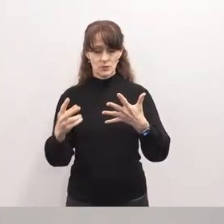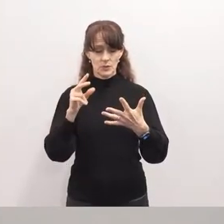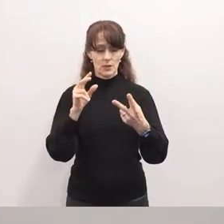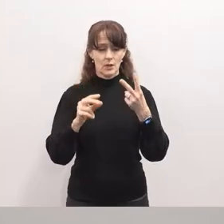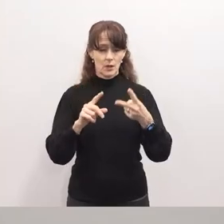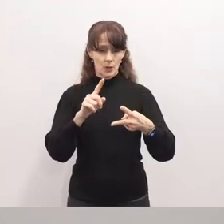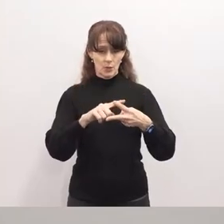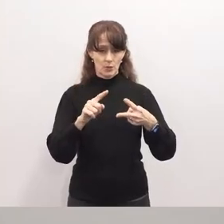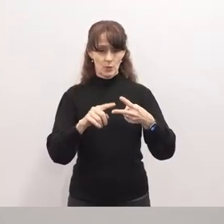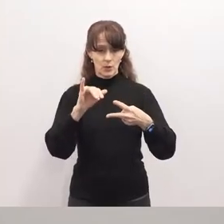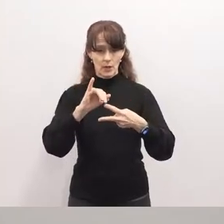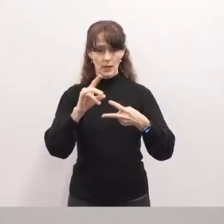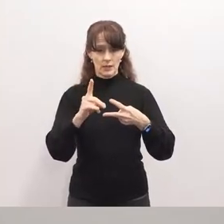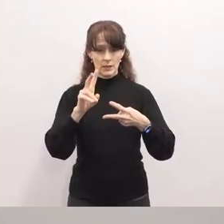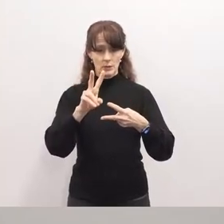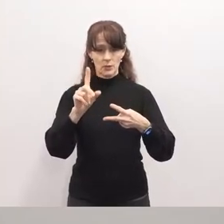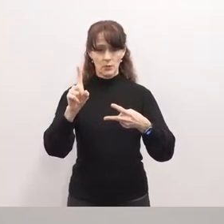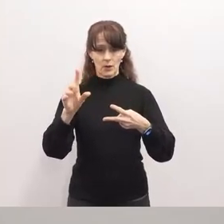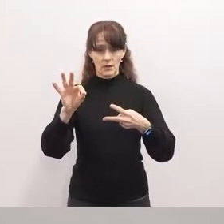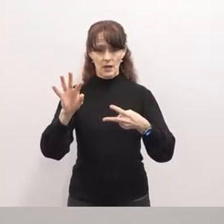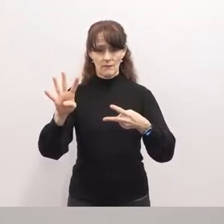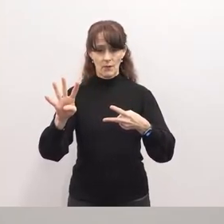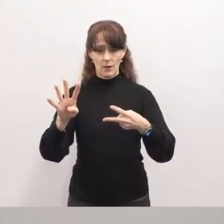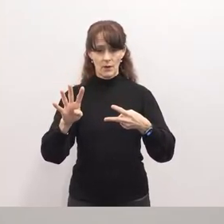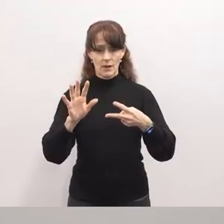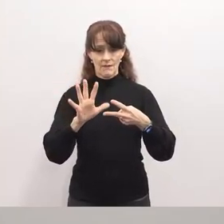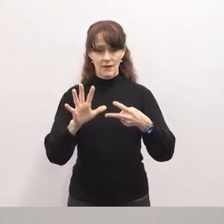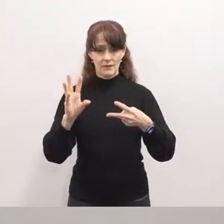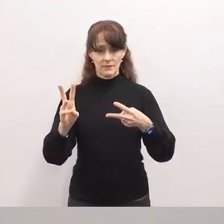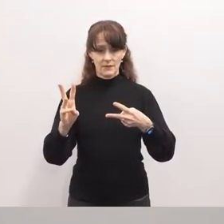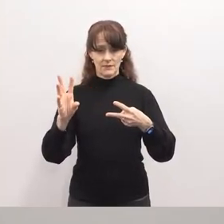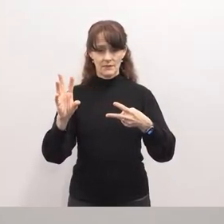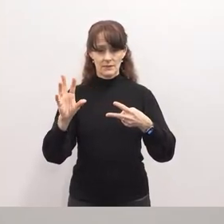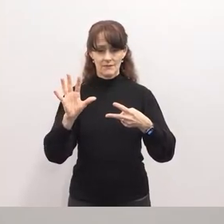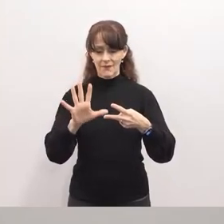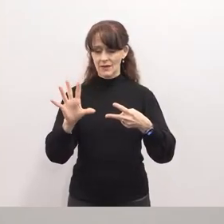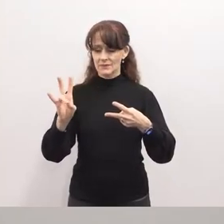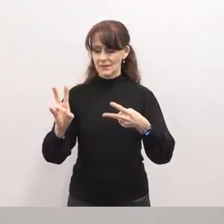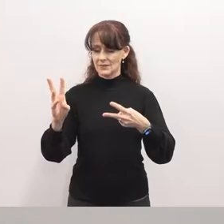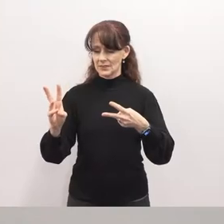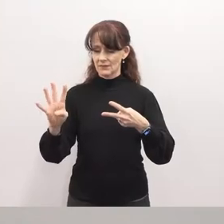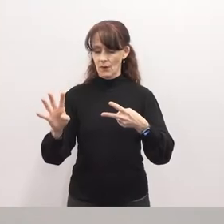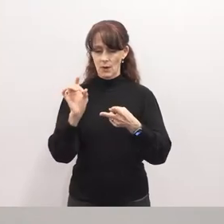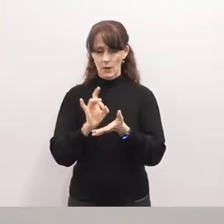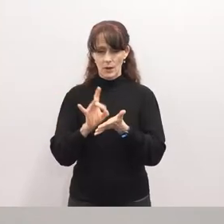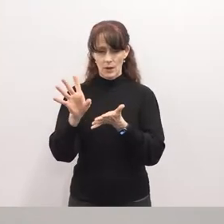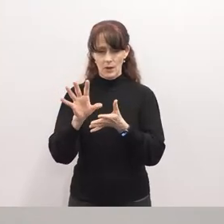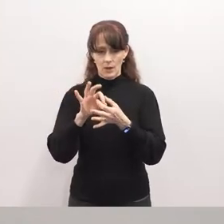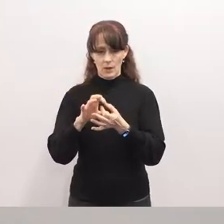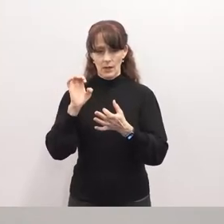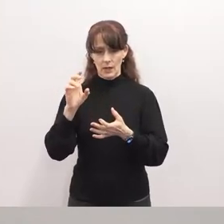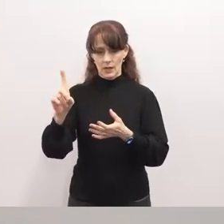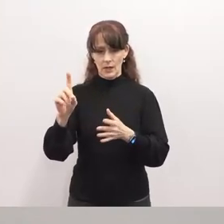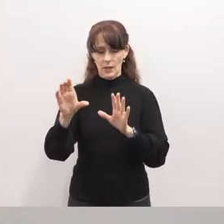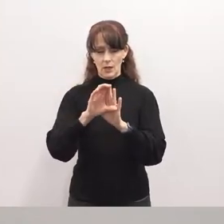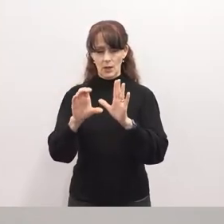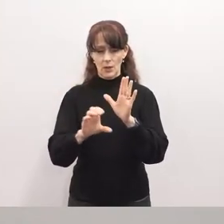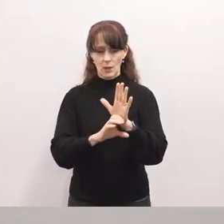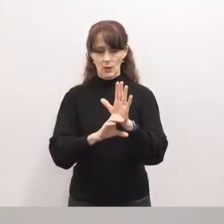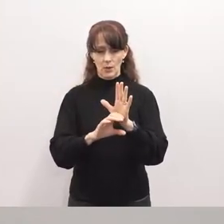students, ID numbers 2194 and 5764, were expelled pursuant to Education Code